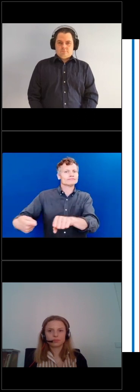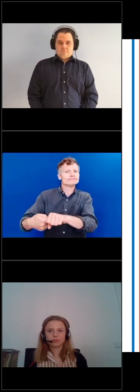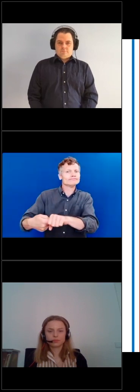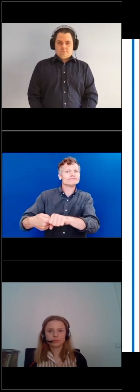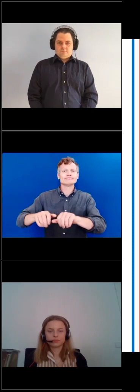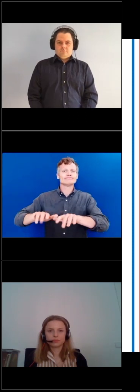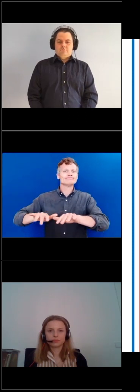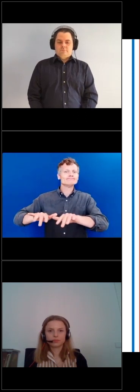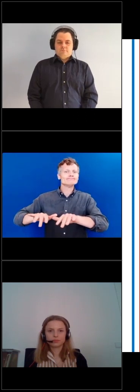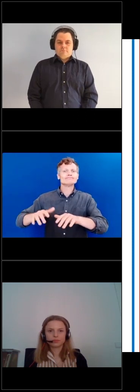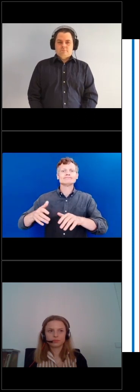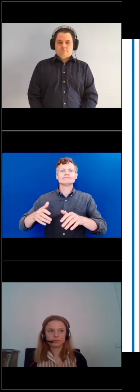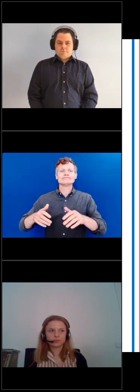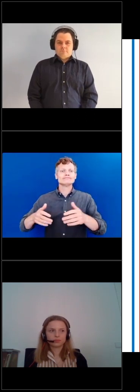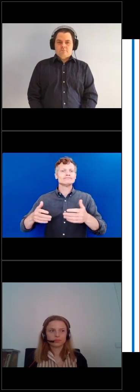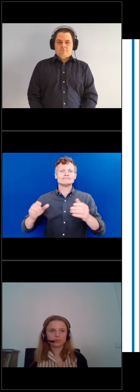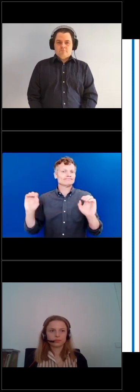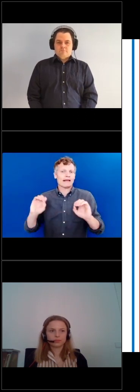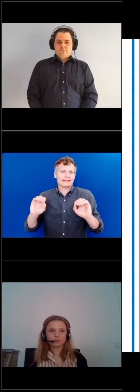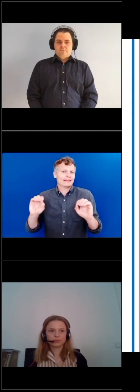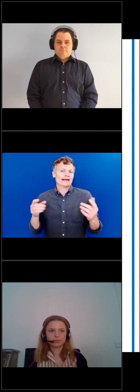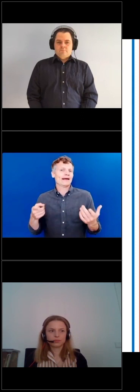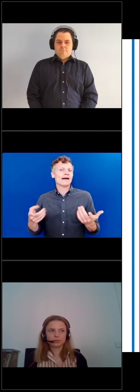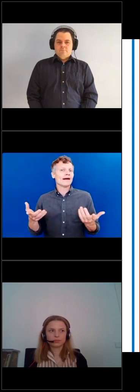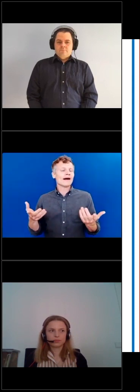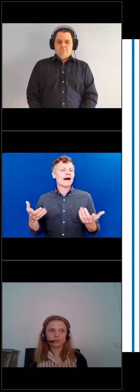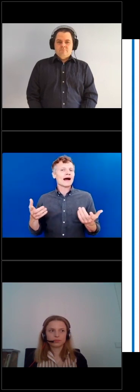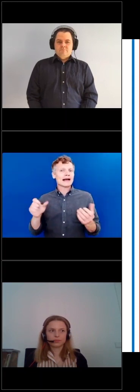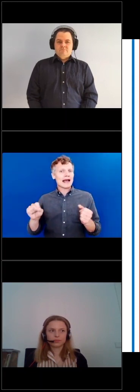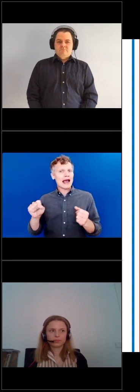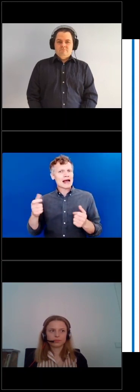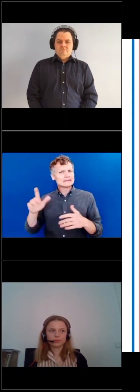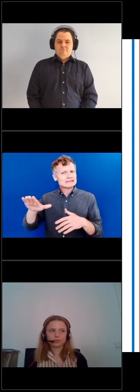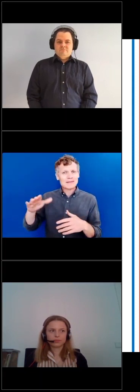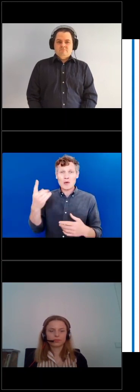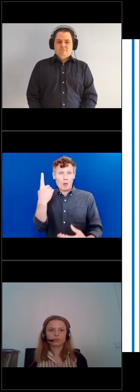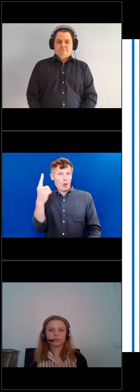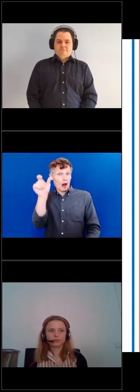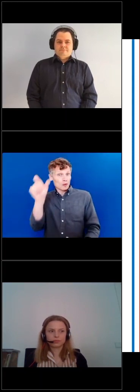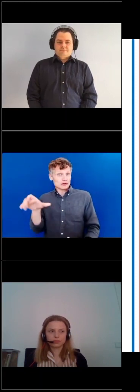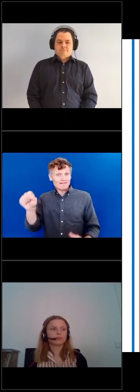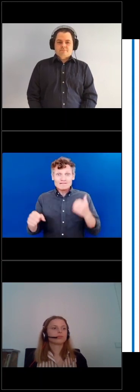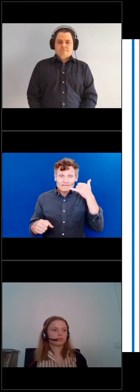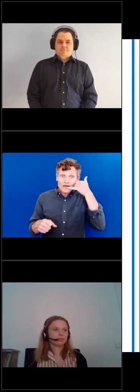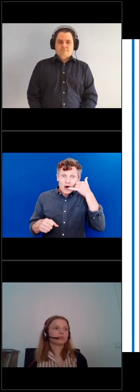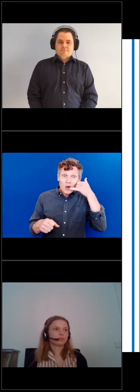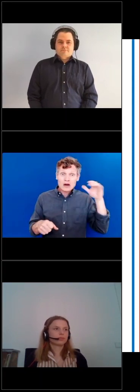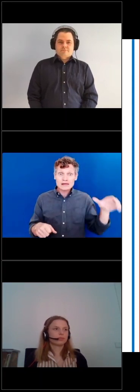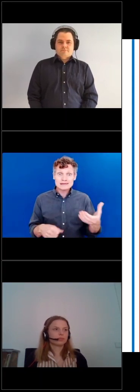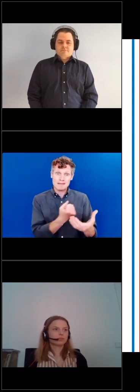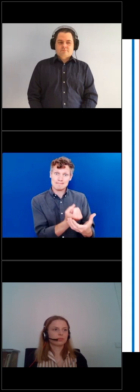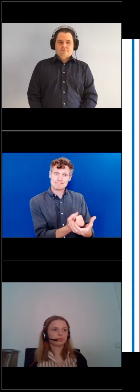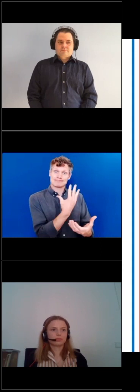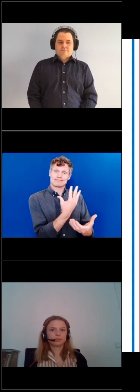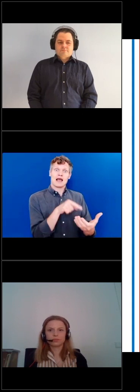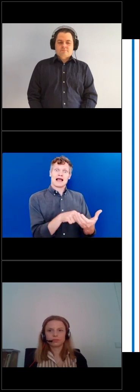Usually they manage to have some sort of working phone, and we can establish communication by that and